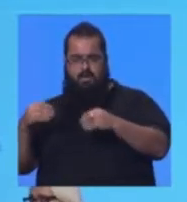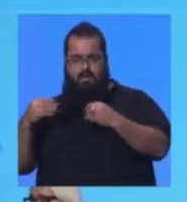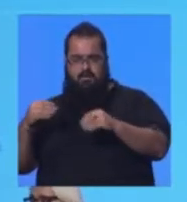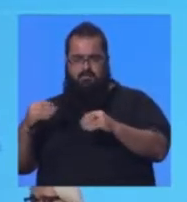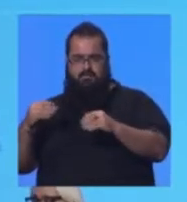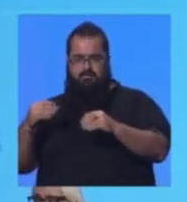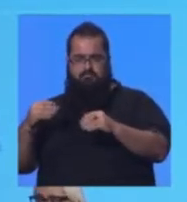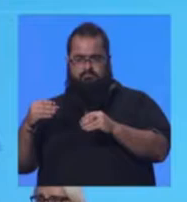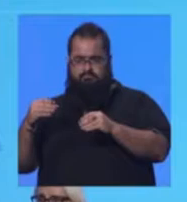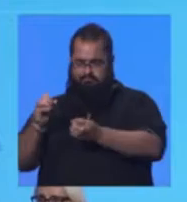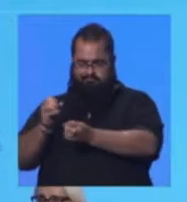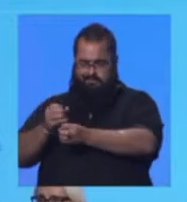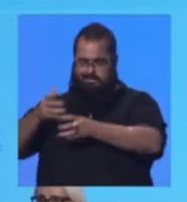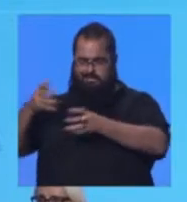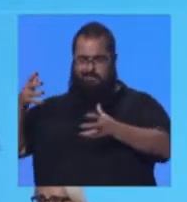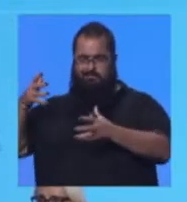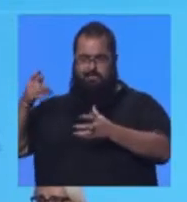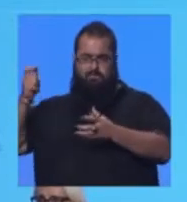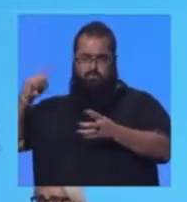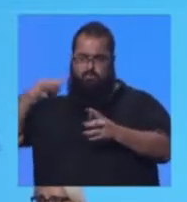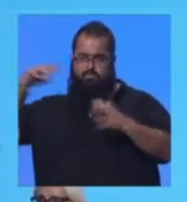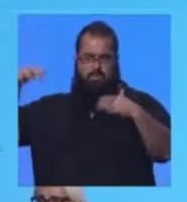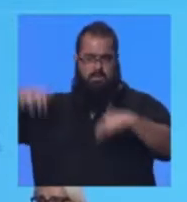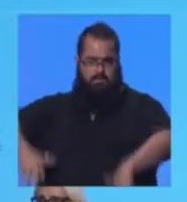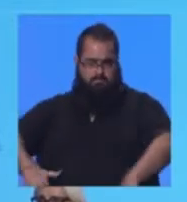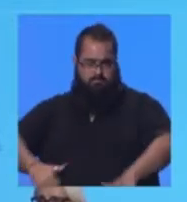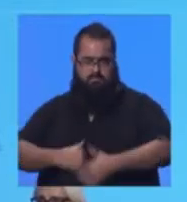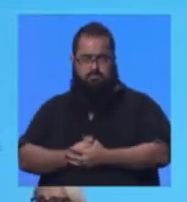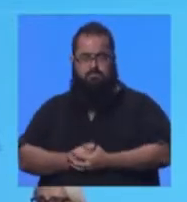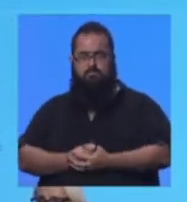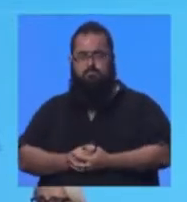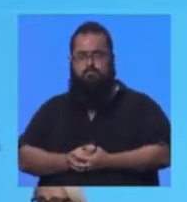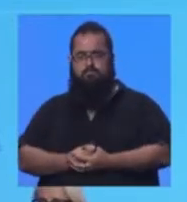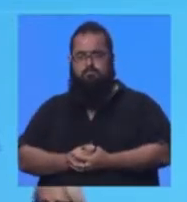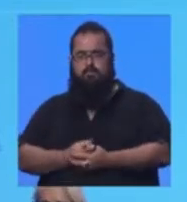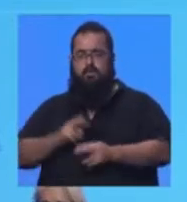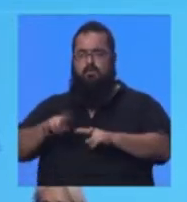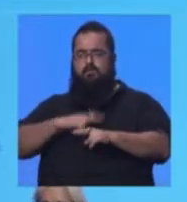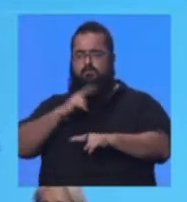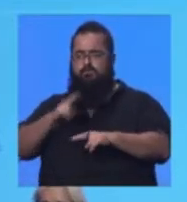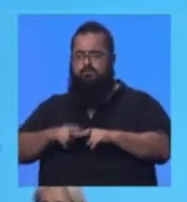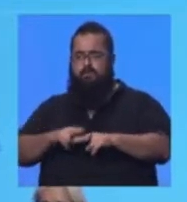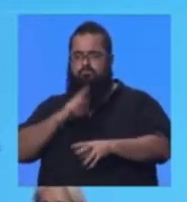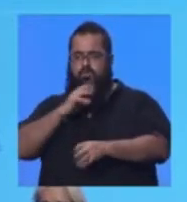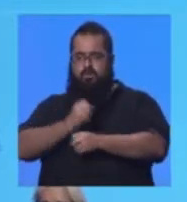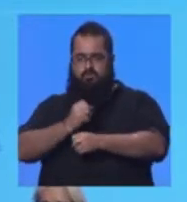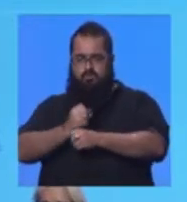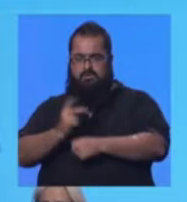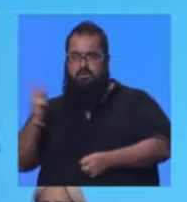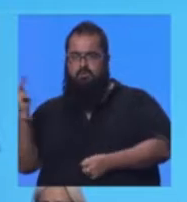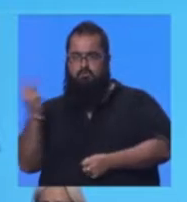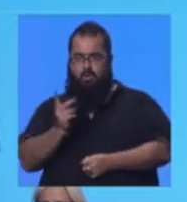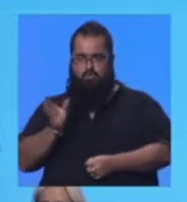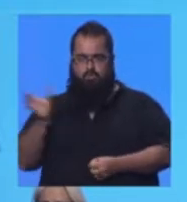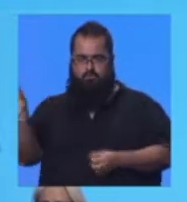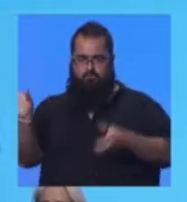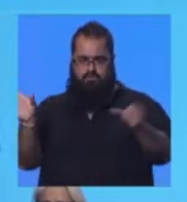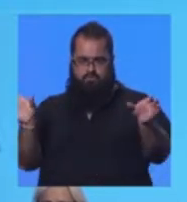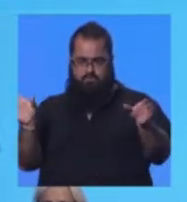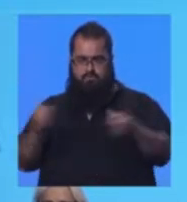been inflated to the point of collapse. The federal government, both franchises,